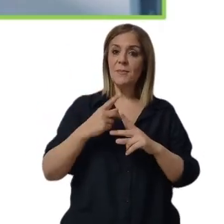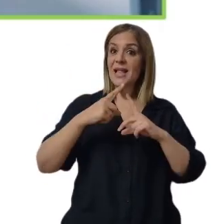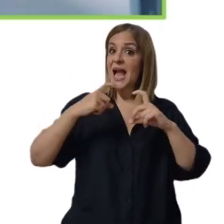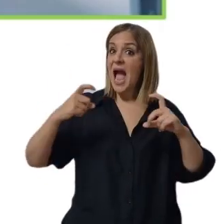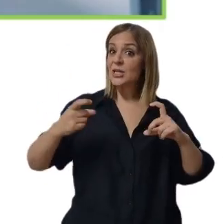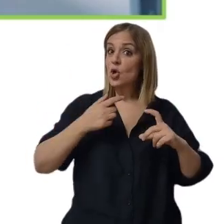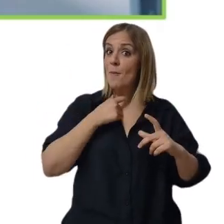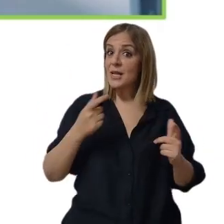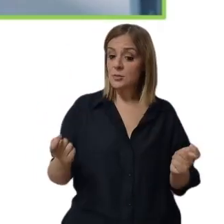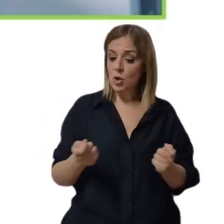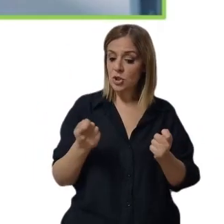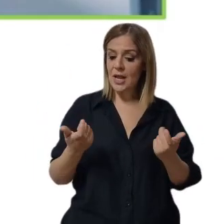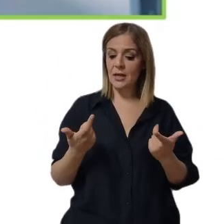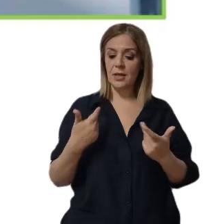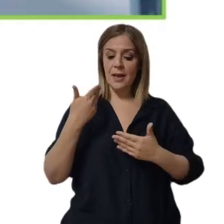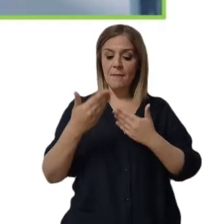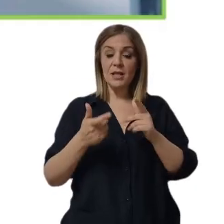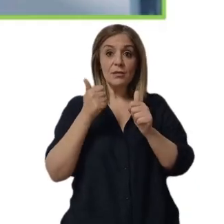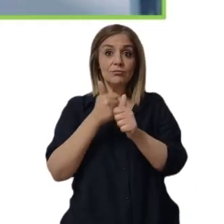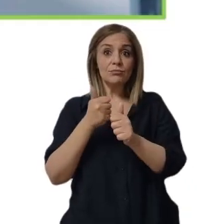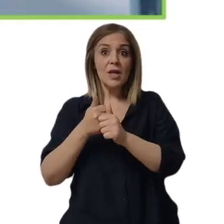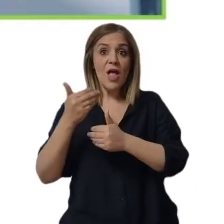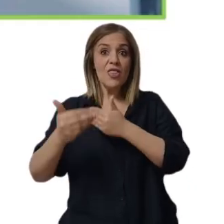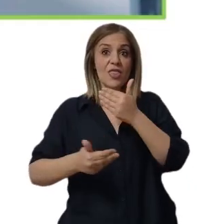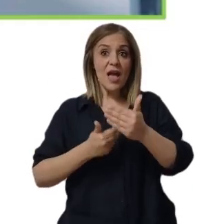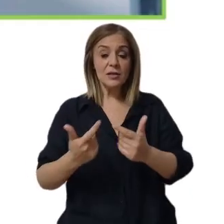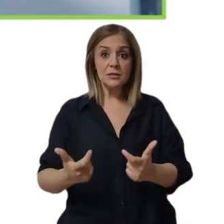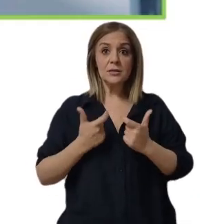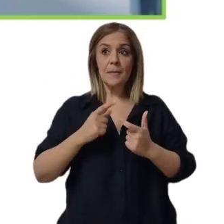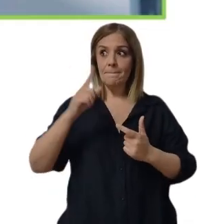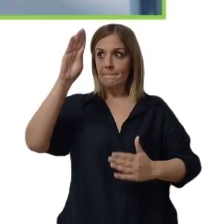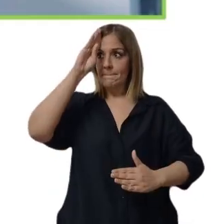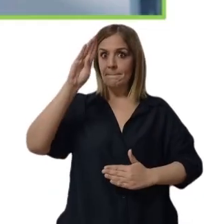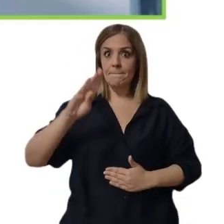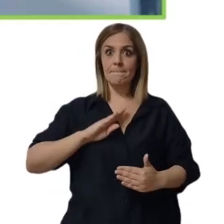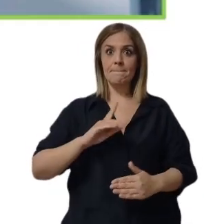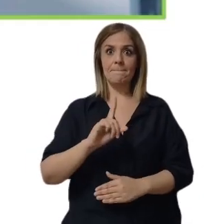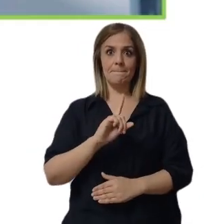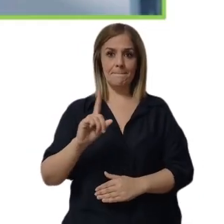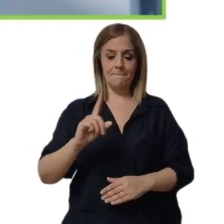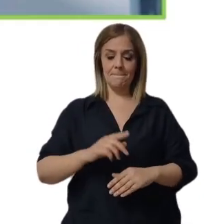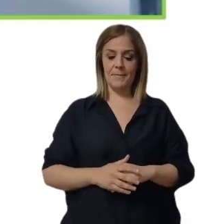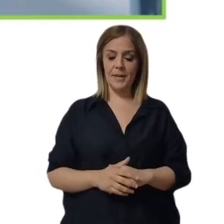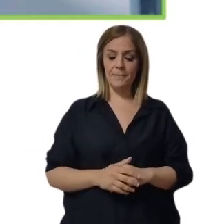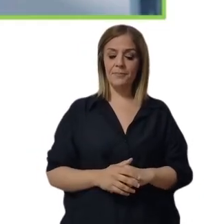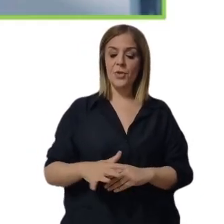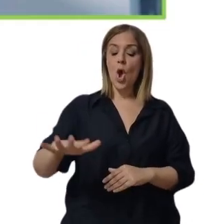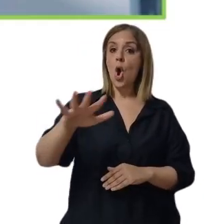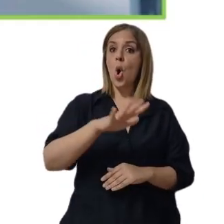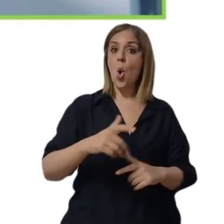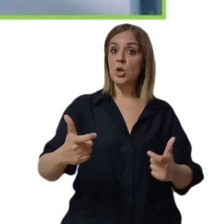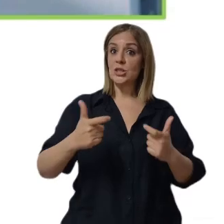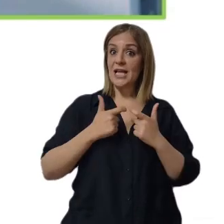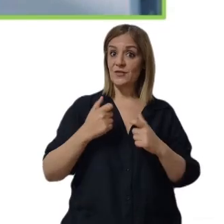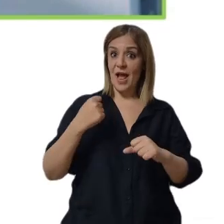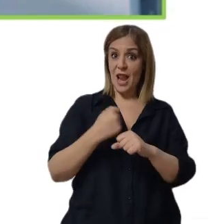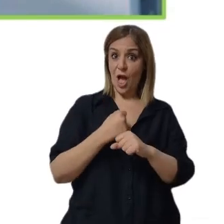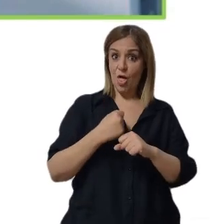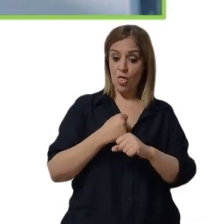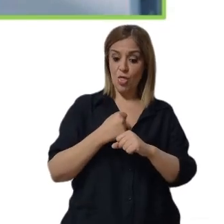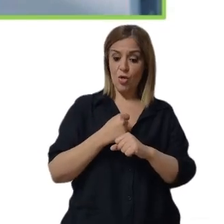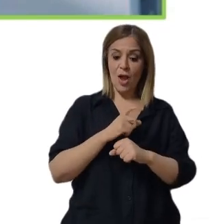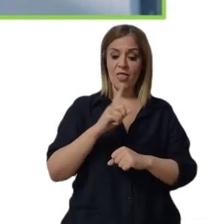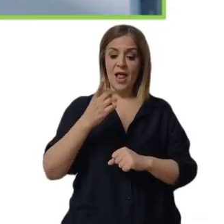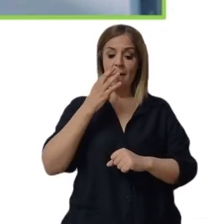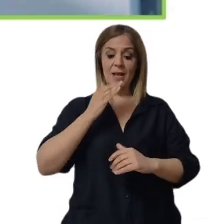equipment, and following procedures to prevent injuries. A safe workspace doesn't